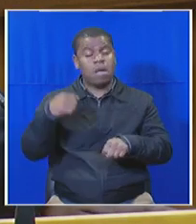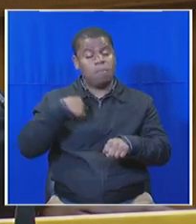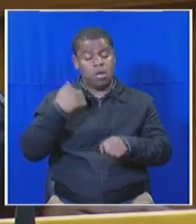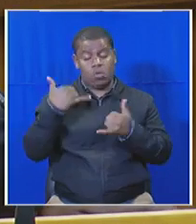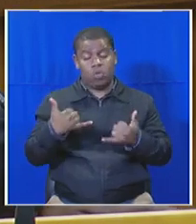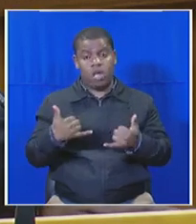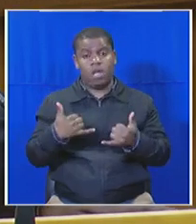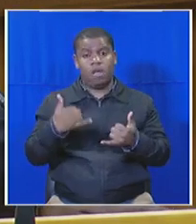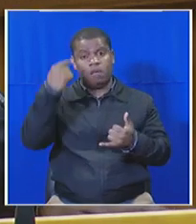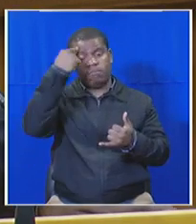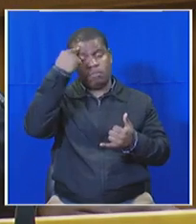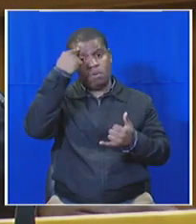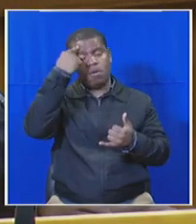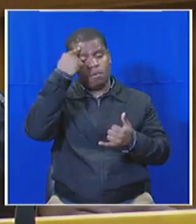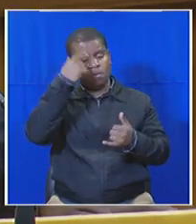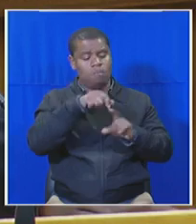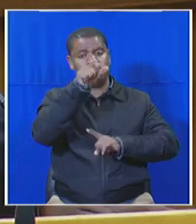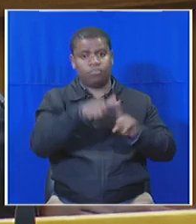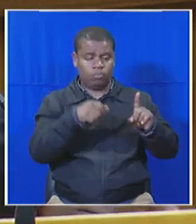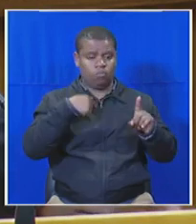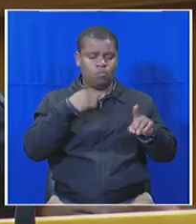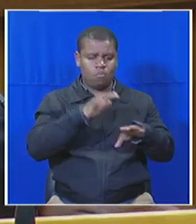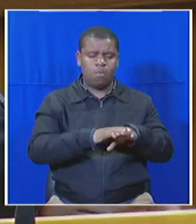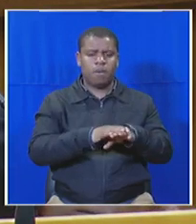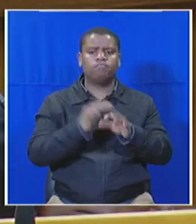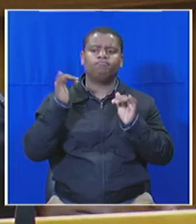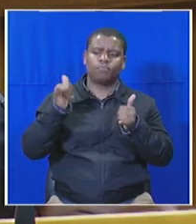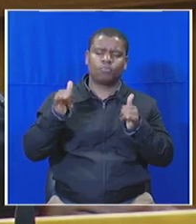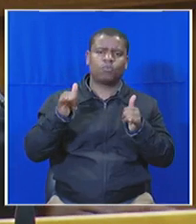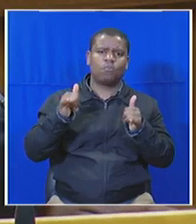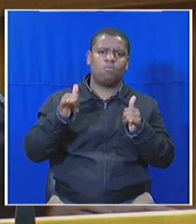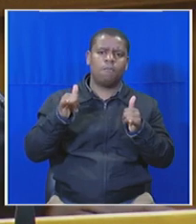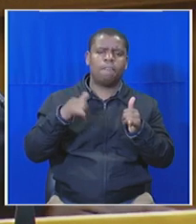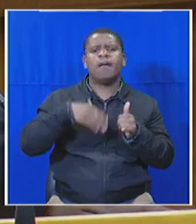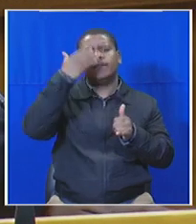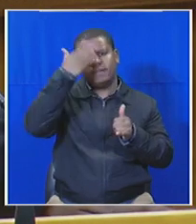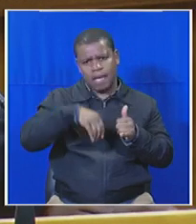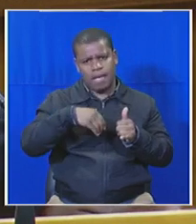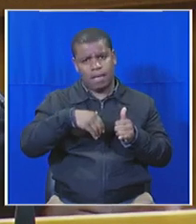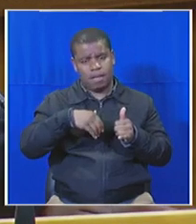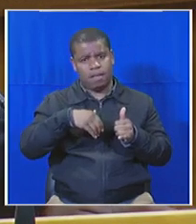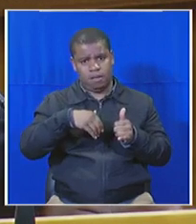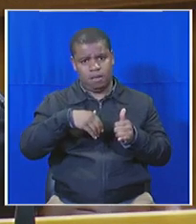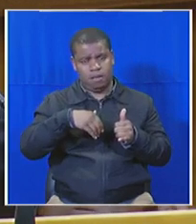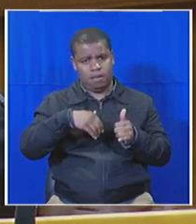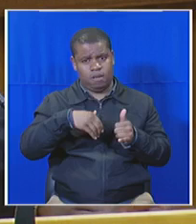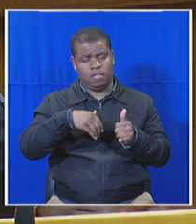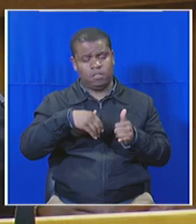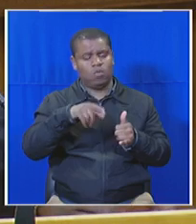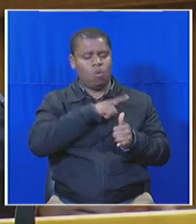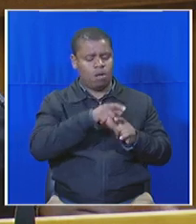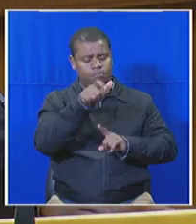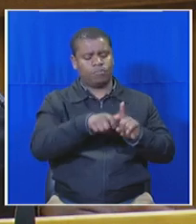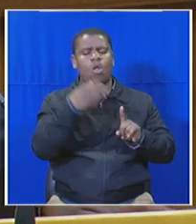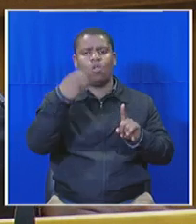believes should be both a sad and a happy day. Sad because of the loss that has occurred,